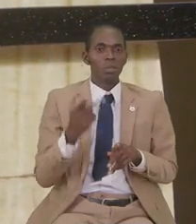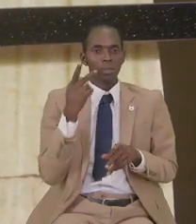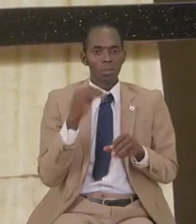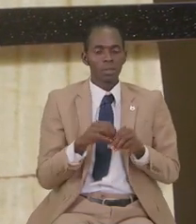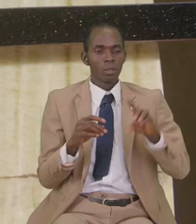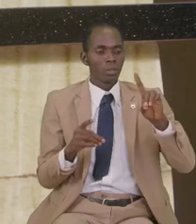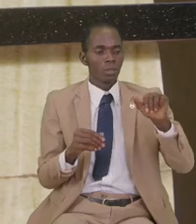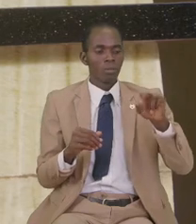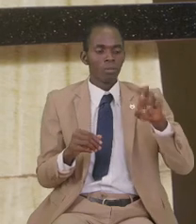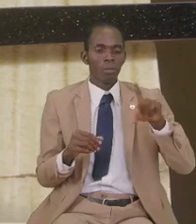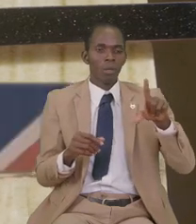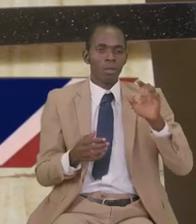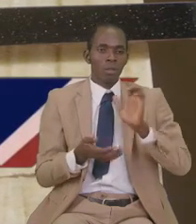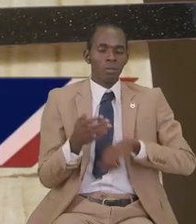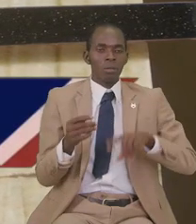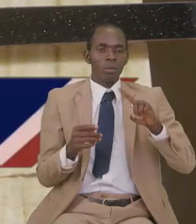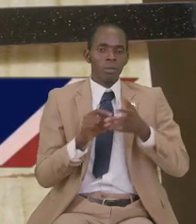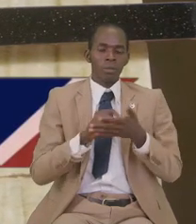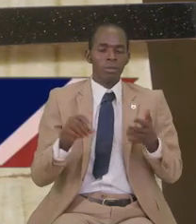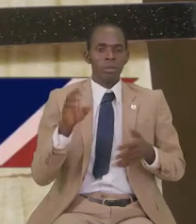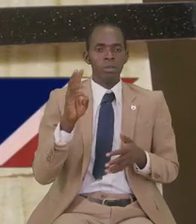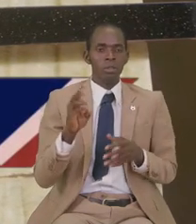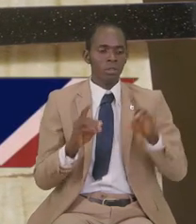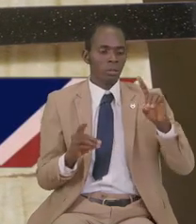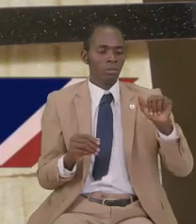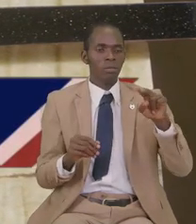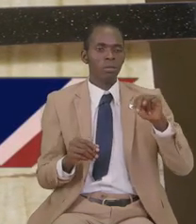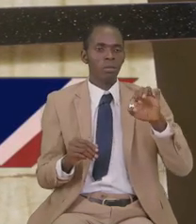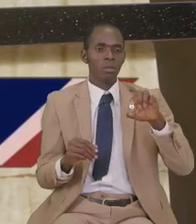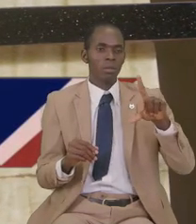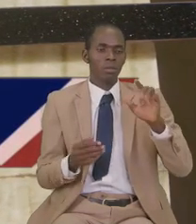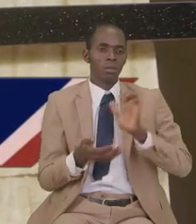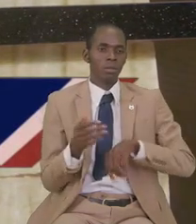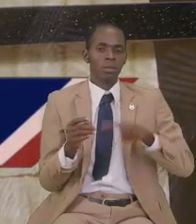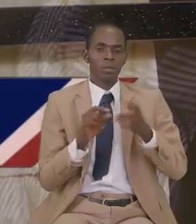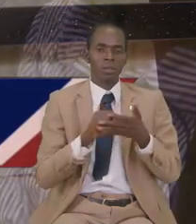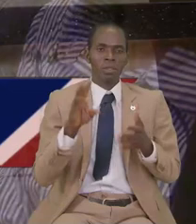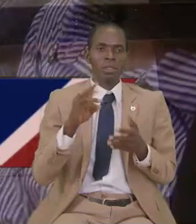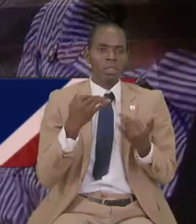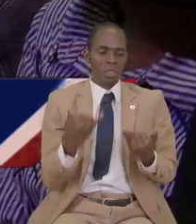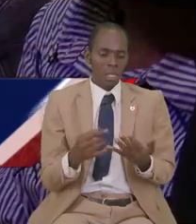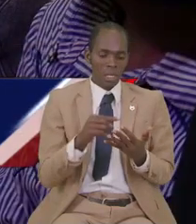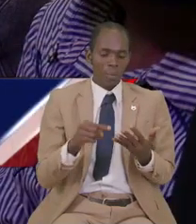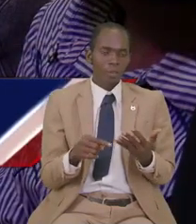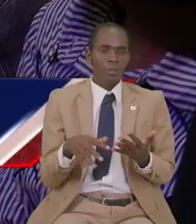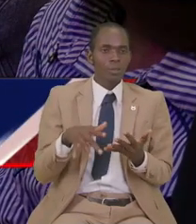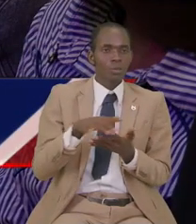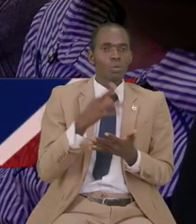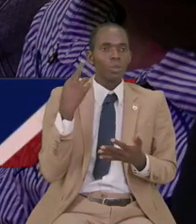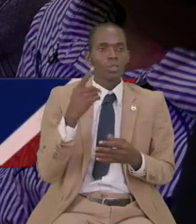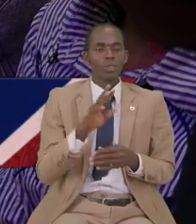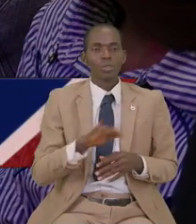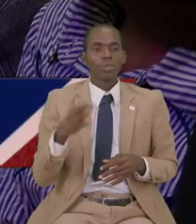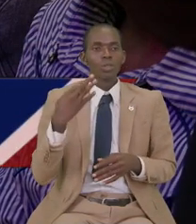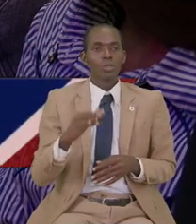Daniel chapter 1, reading from verse 6. In verse 6, they say, now, among these were the children of Judah,